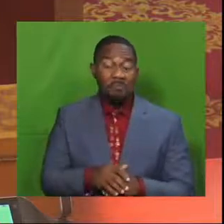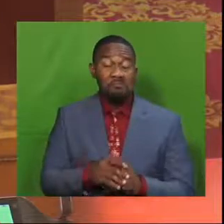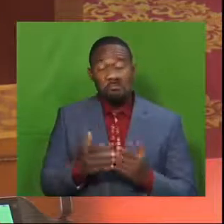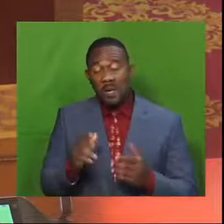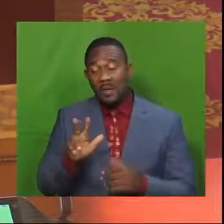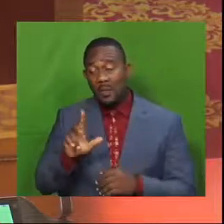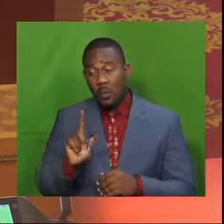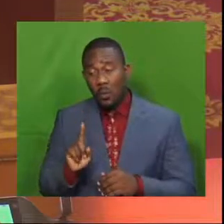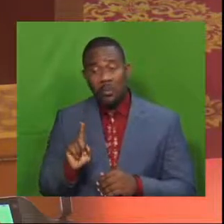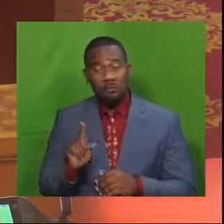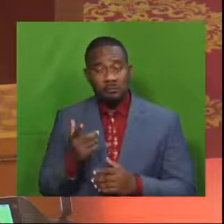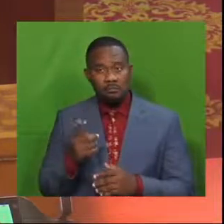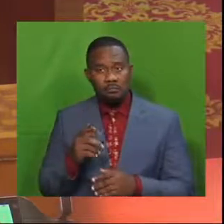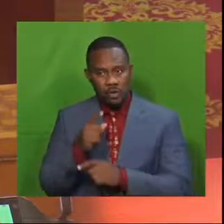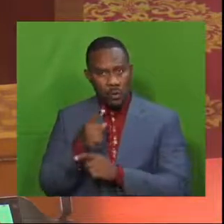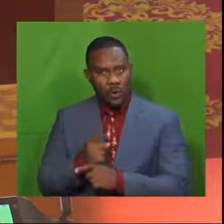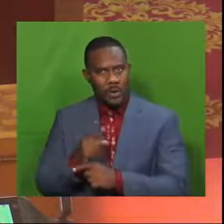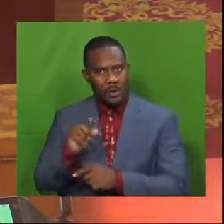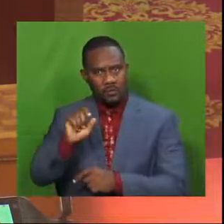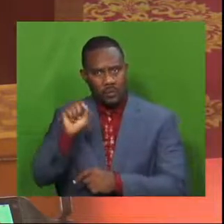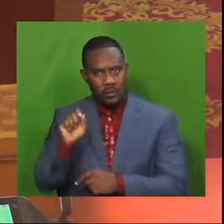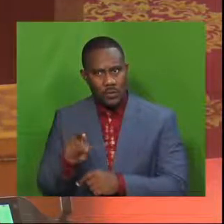questions.